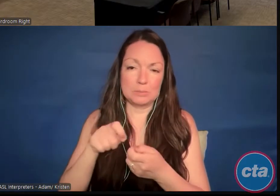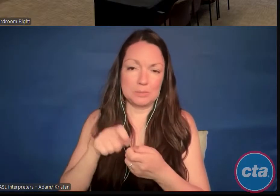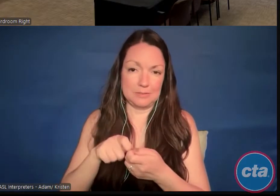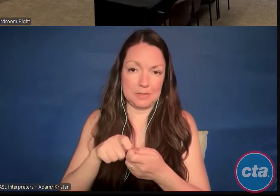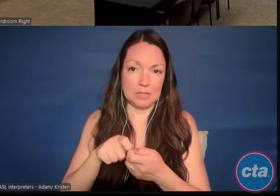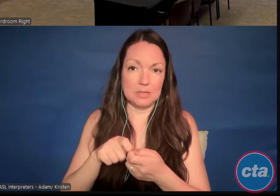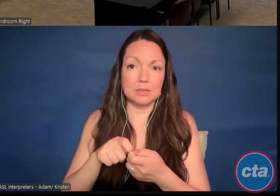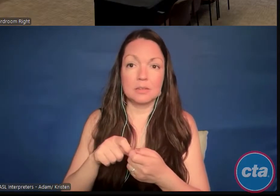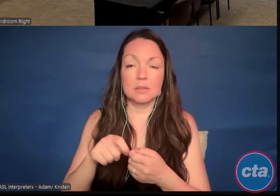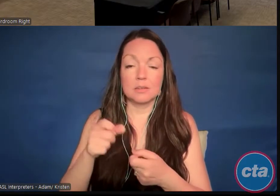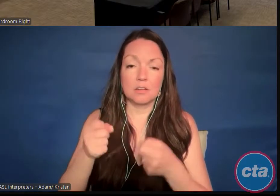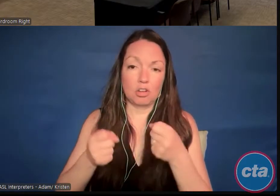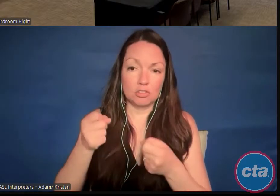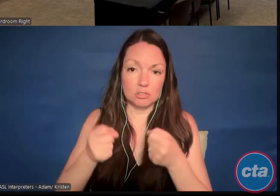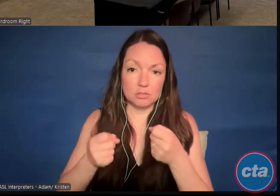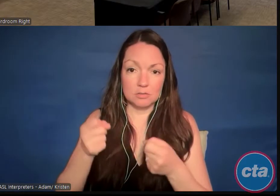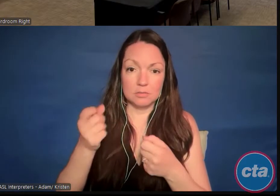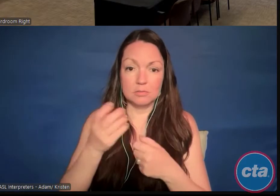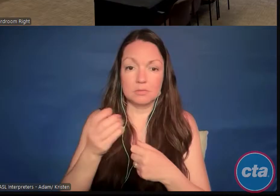like cars and